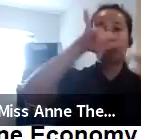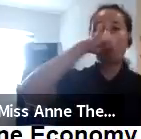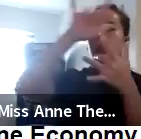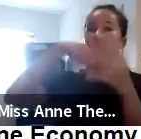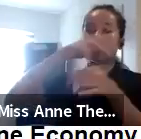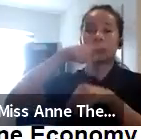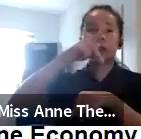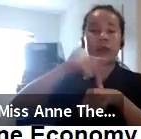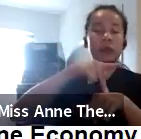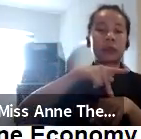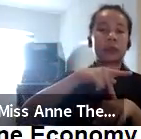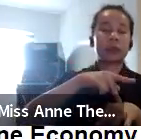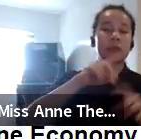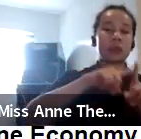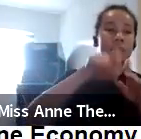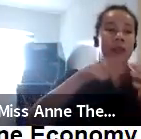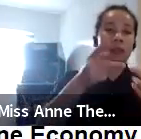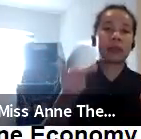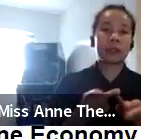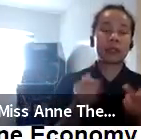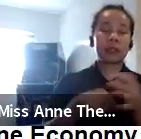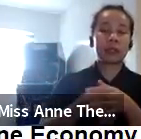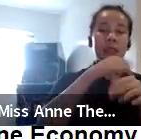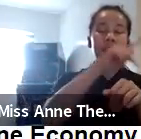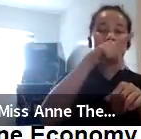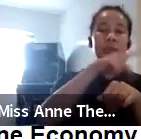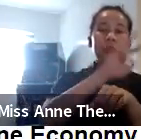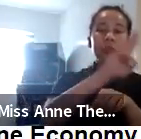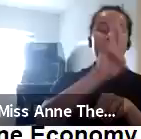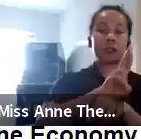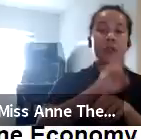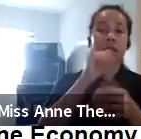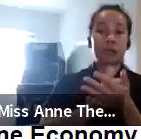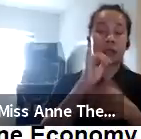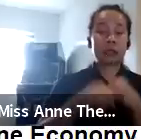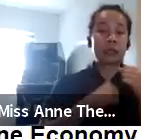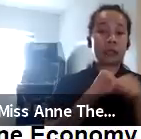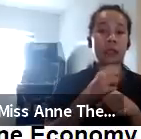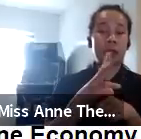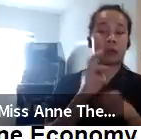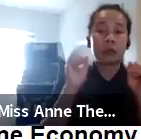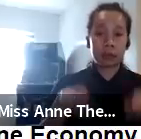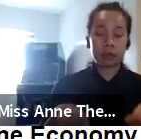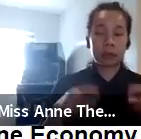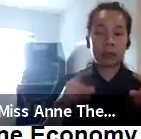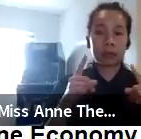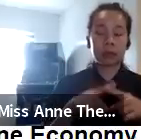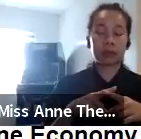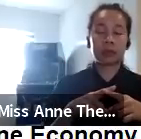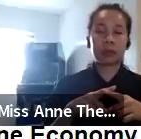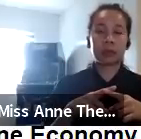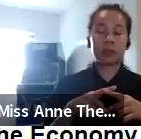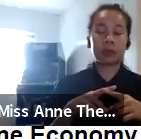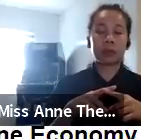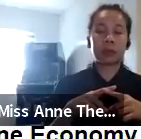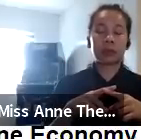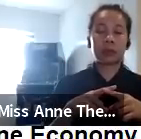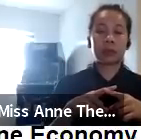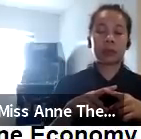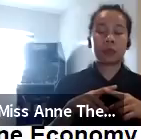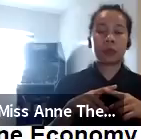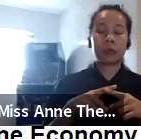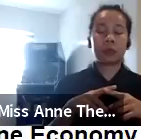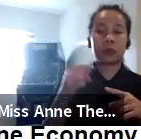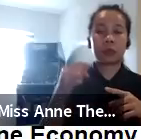regionally. What's good is that this year, I was able, because of the meeting last year that I attended in